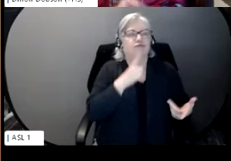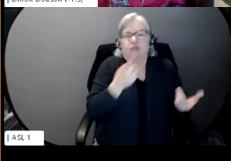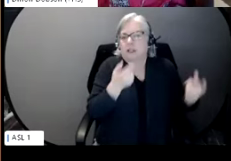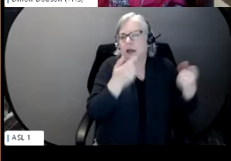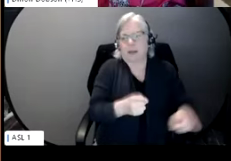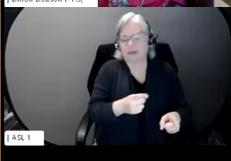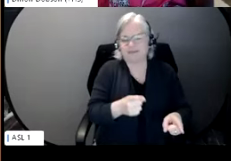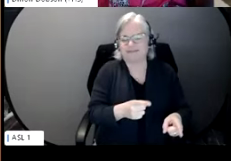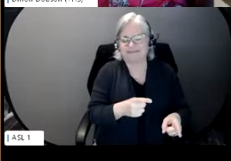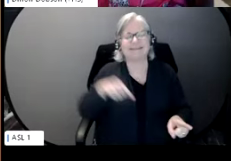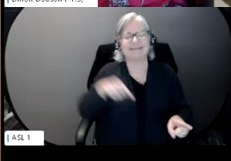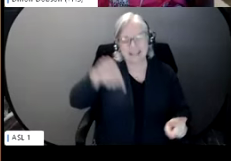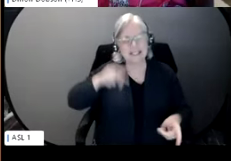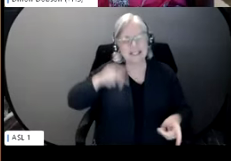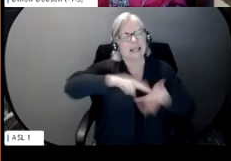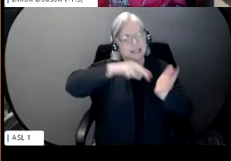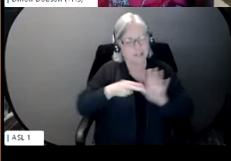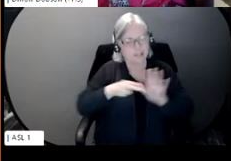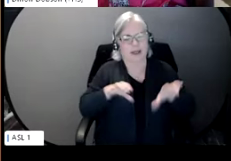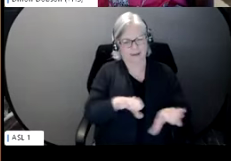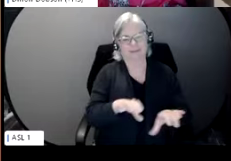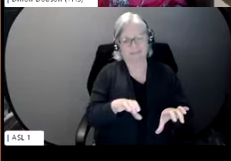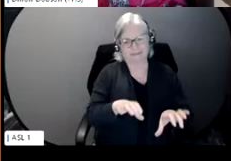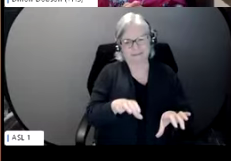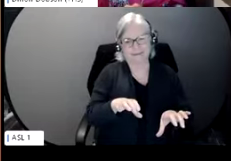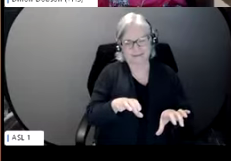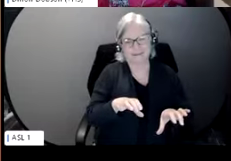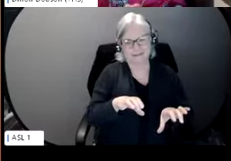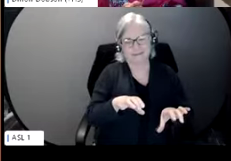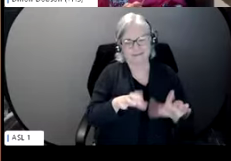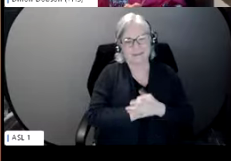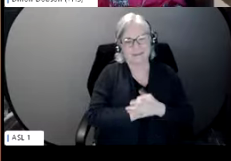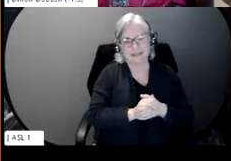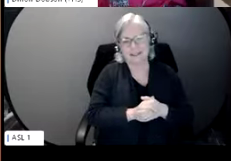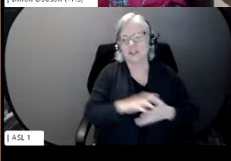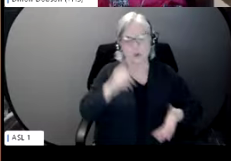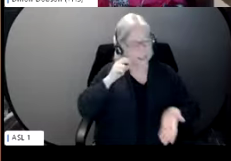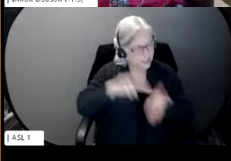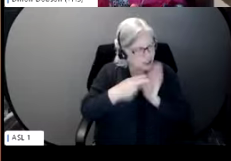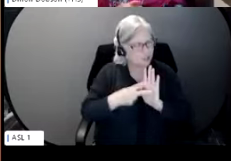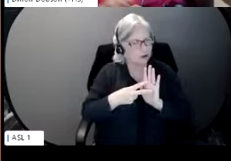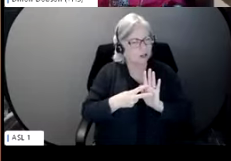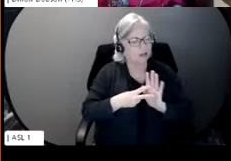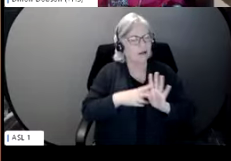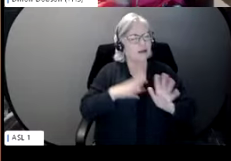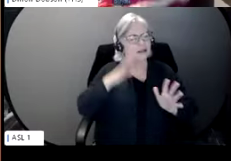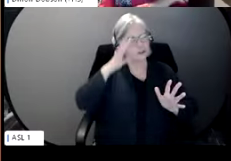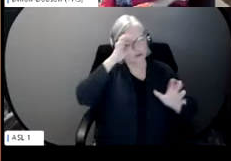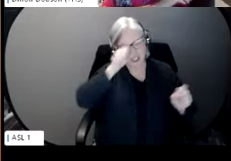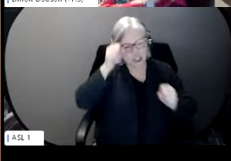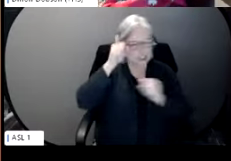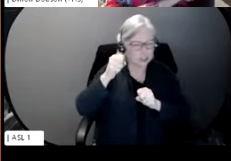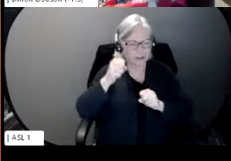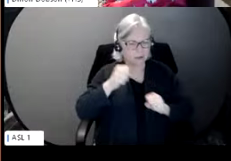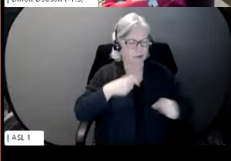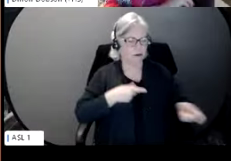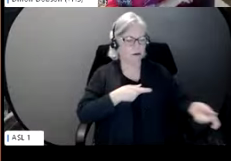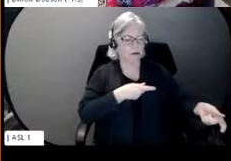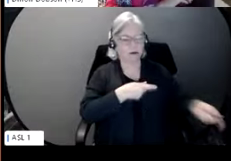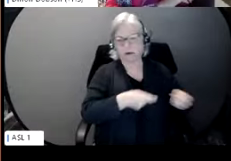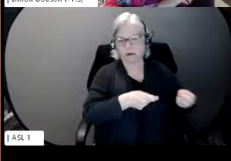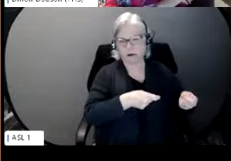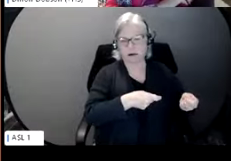an intentional act by a perpetrator. So it's intentional, it's strategic, and it's tied directly to controlling